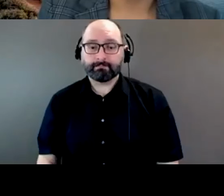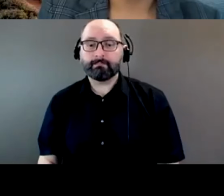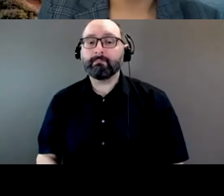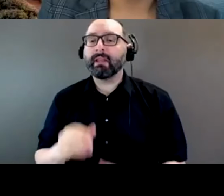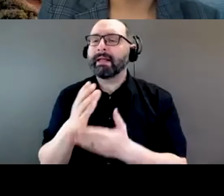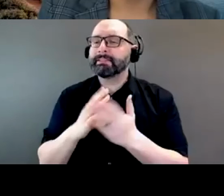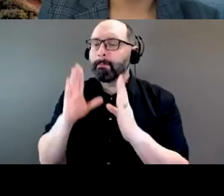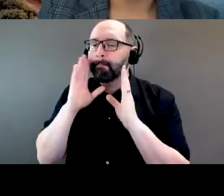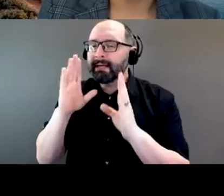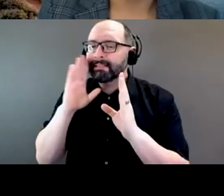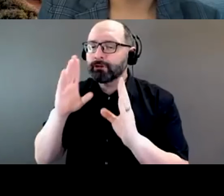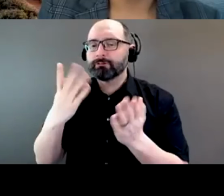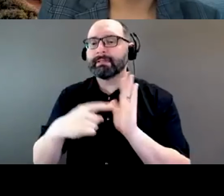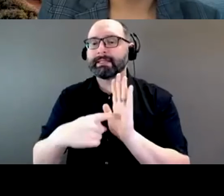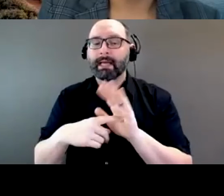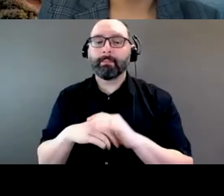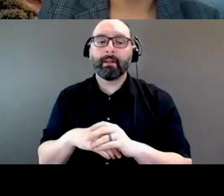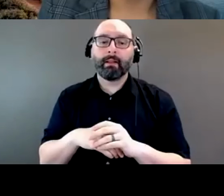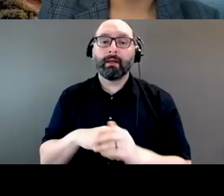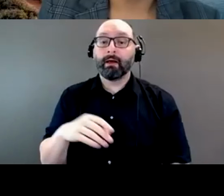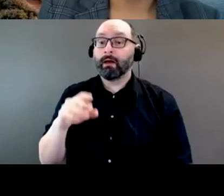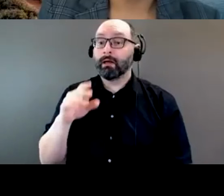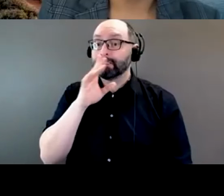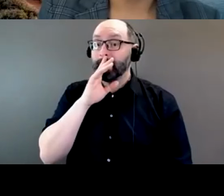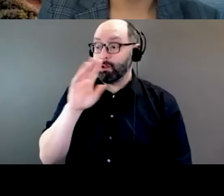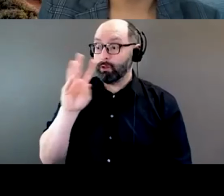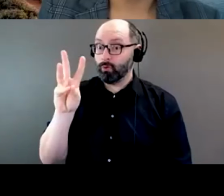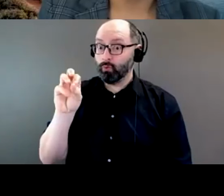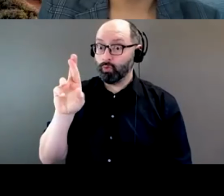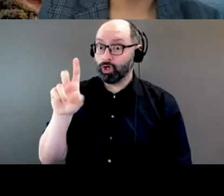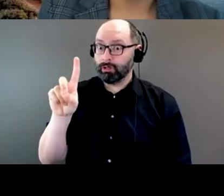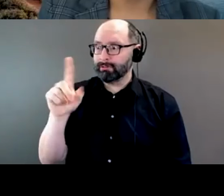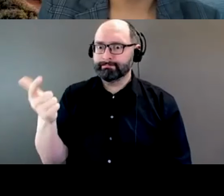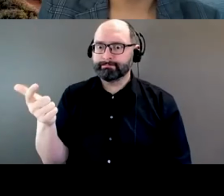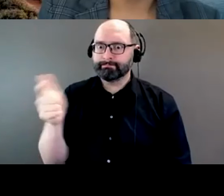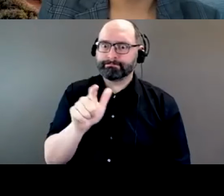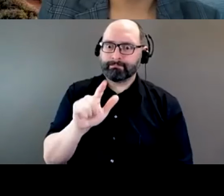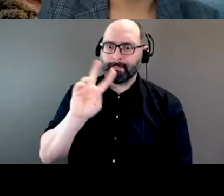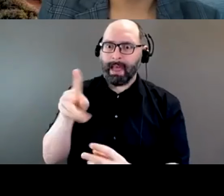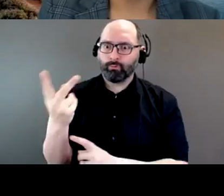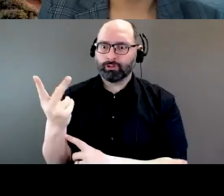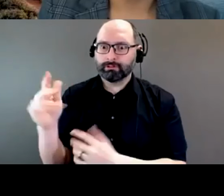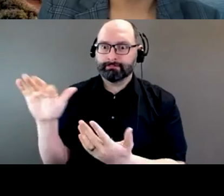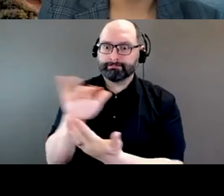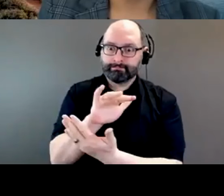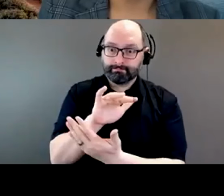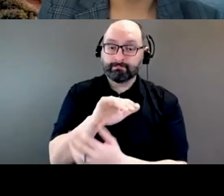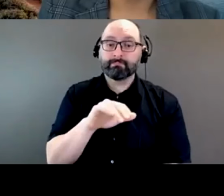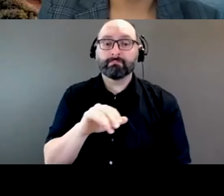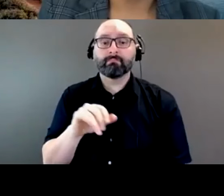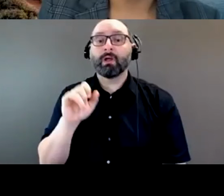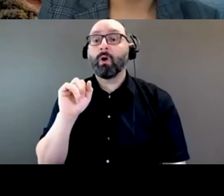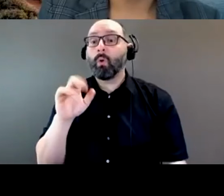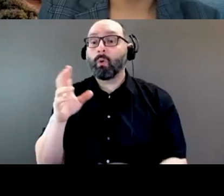somebody to spell the world backwards, provide some example of divided attention or more